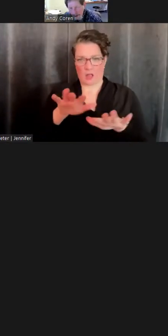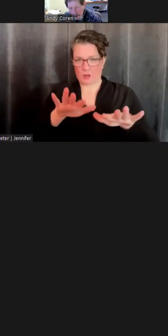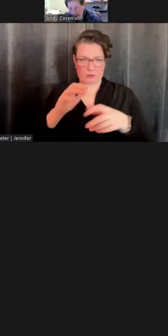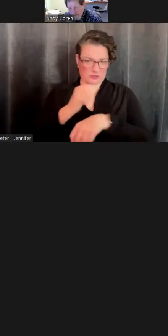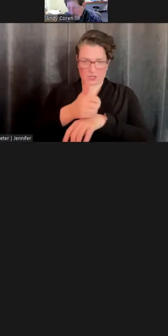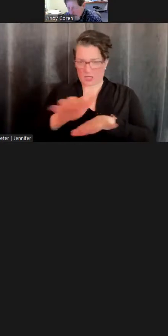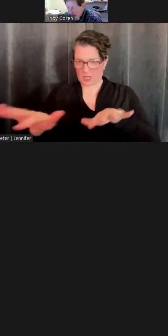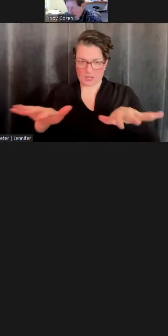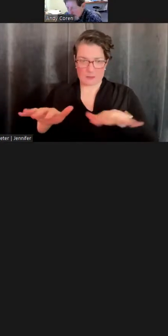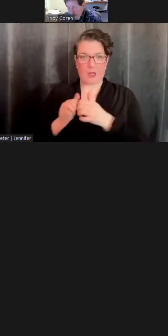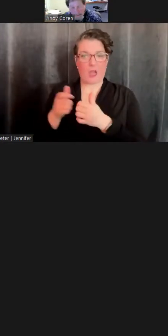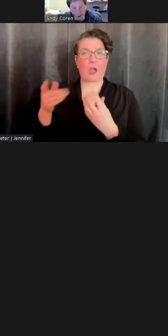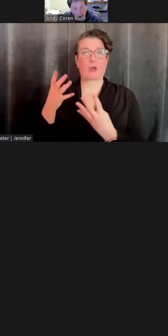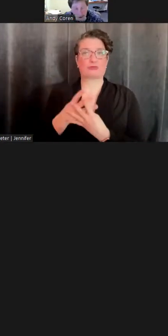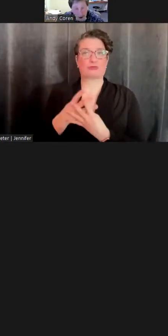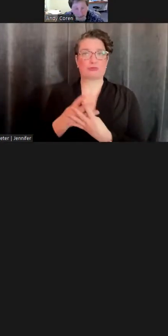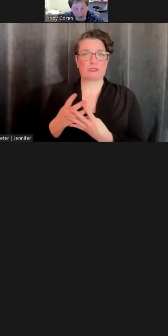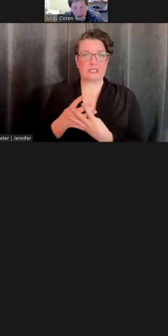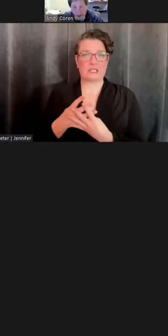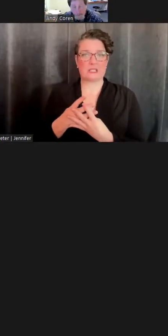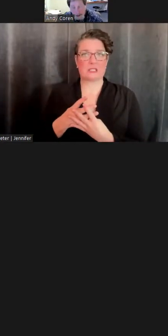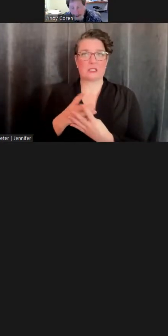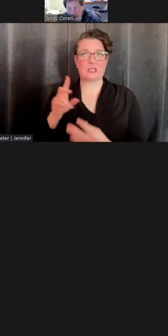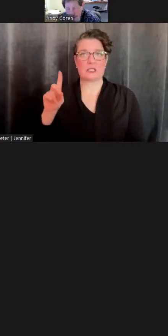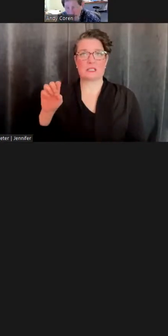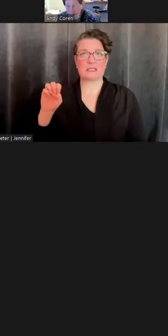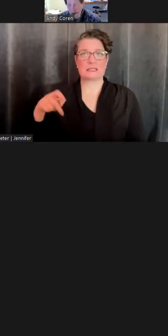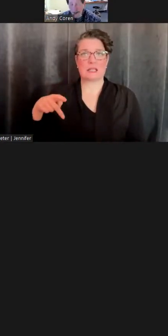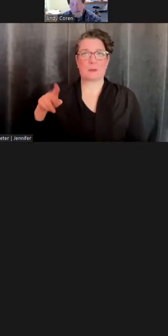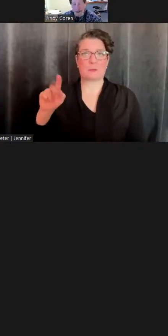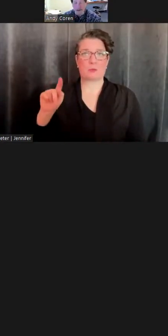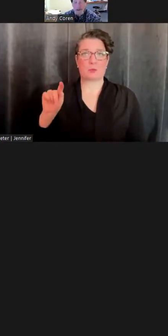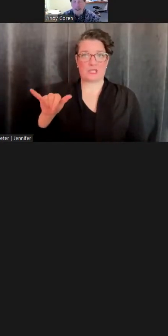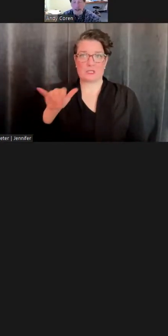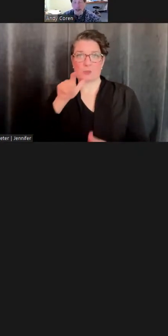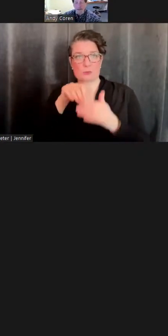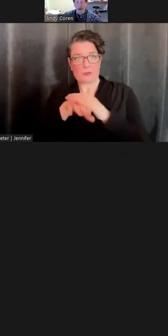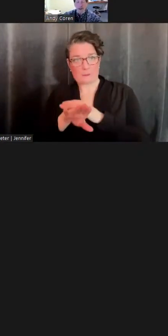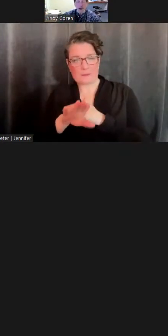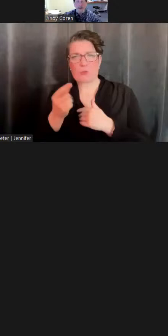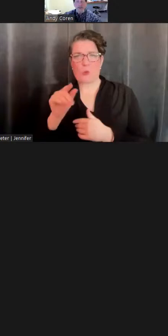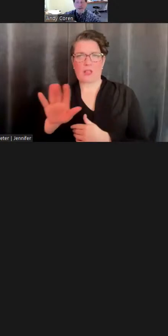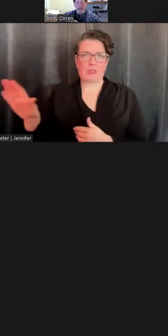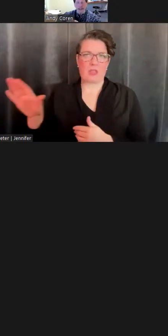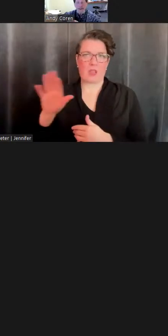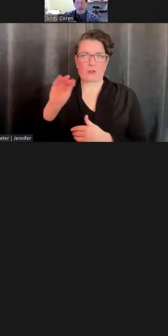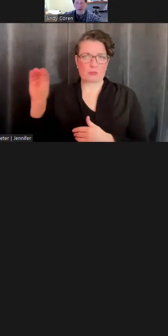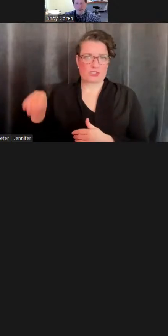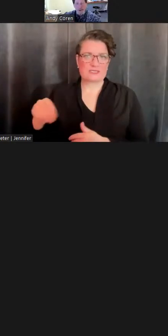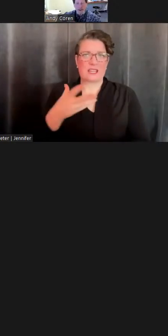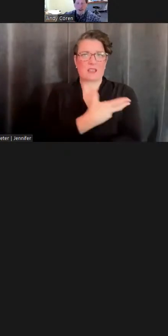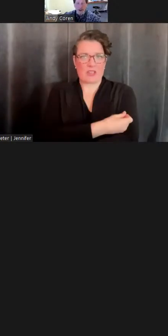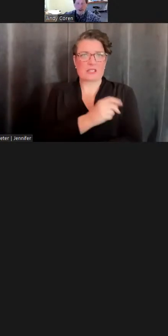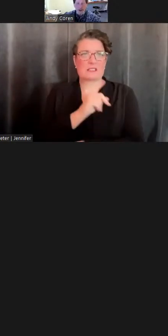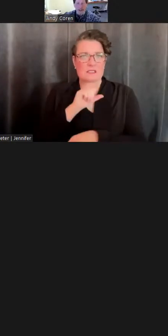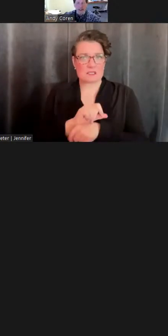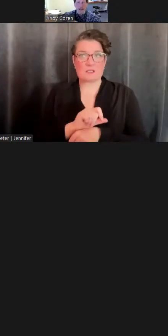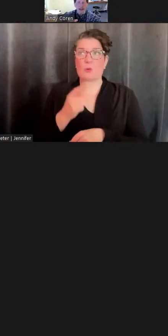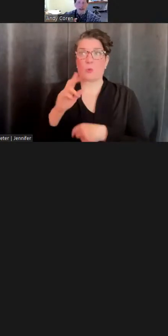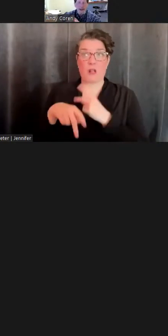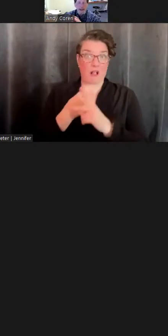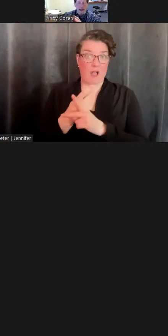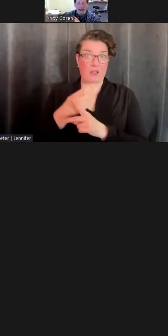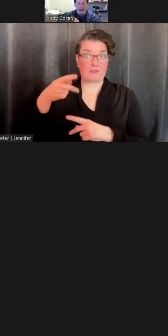the deputies who come in, the vaccination rates of the deputies, and what kind of protective equipment that they're